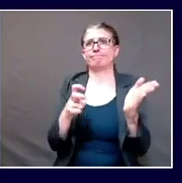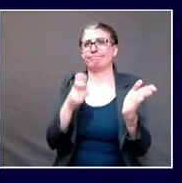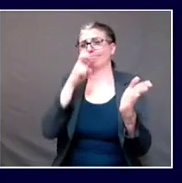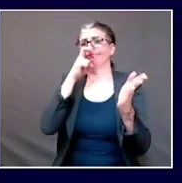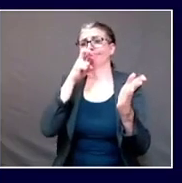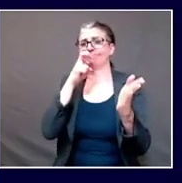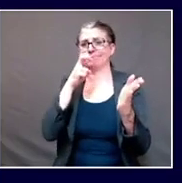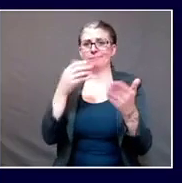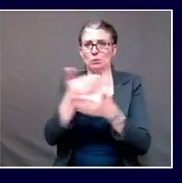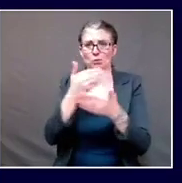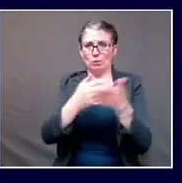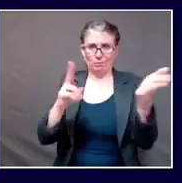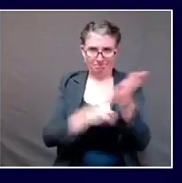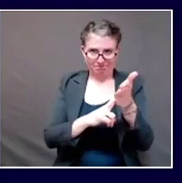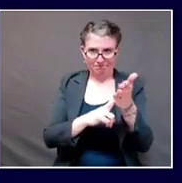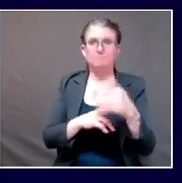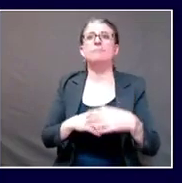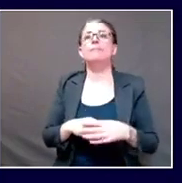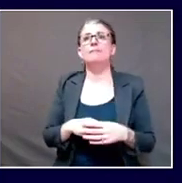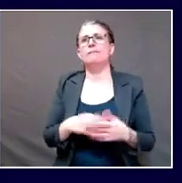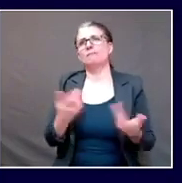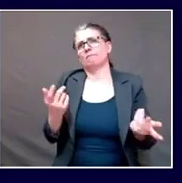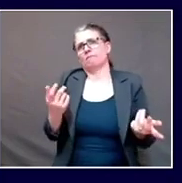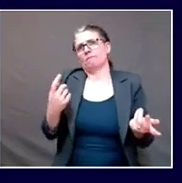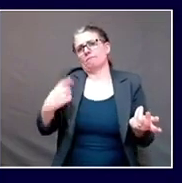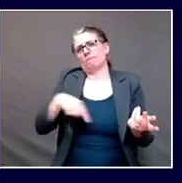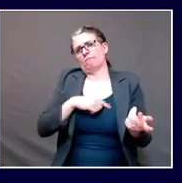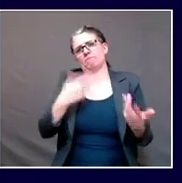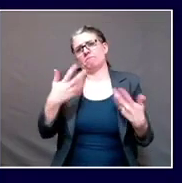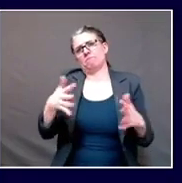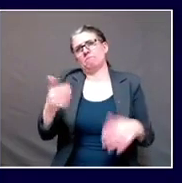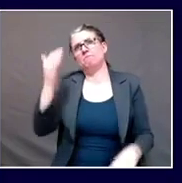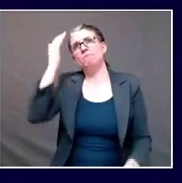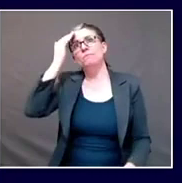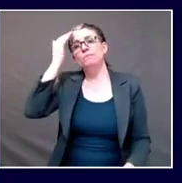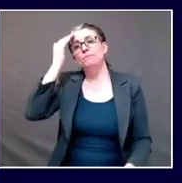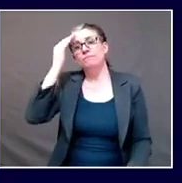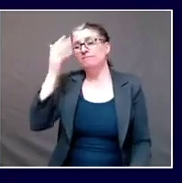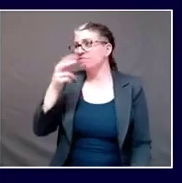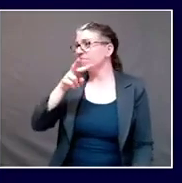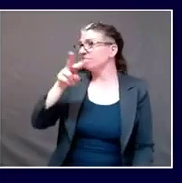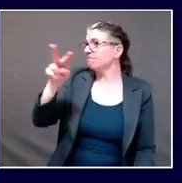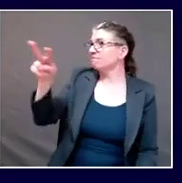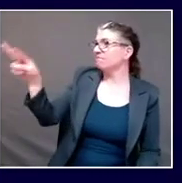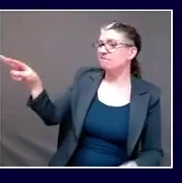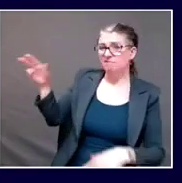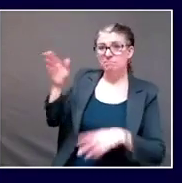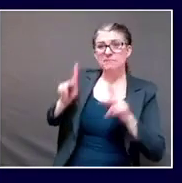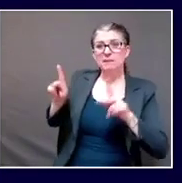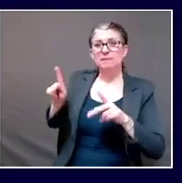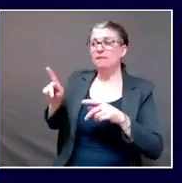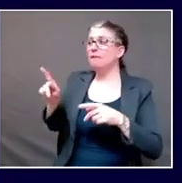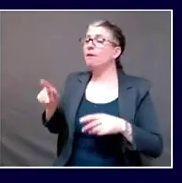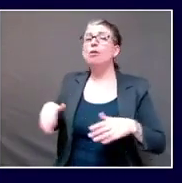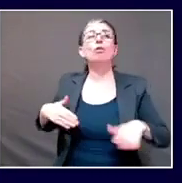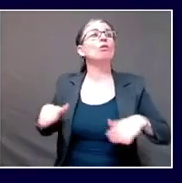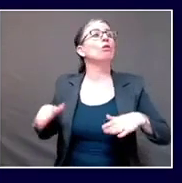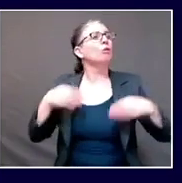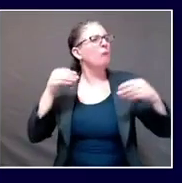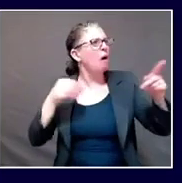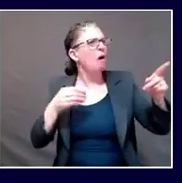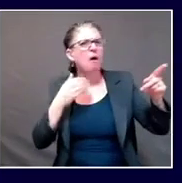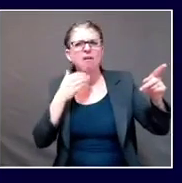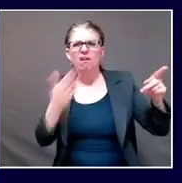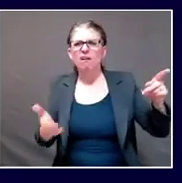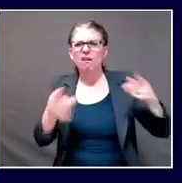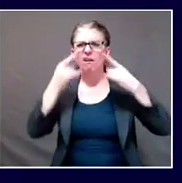people not wearing masks, and oftentimes the store is choosing to not enforce that. So, I guess my question is,